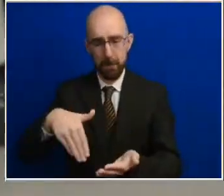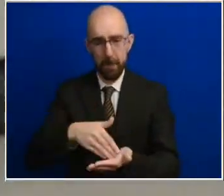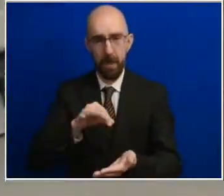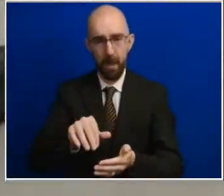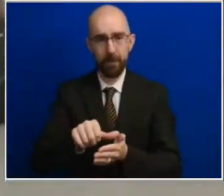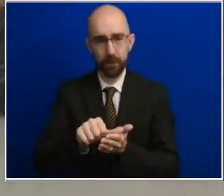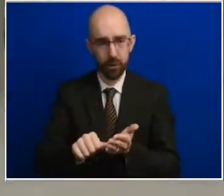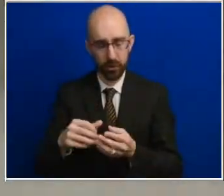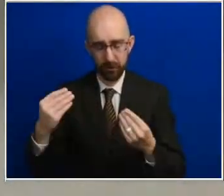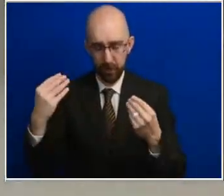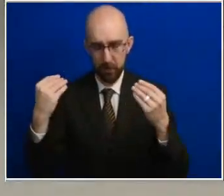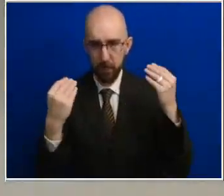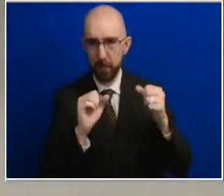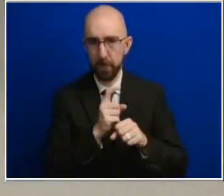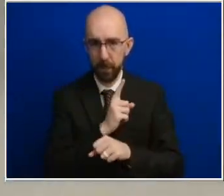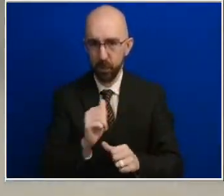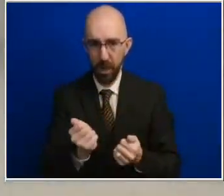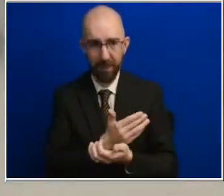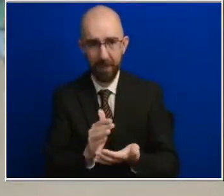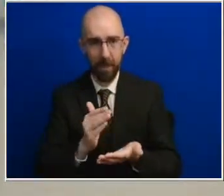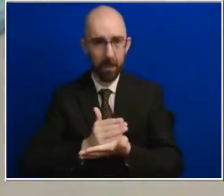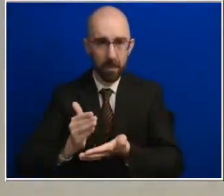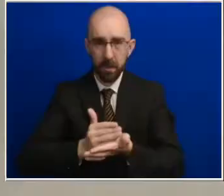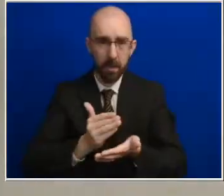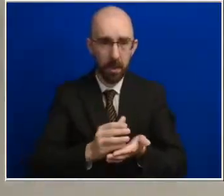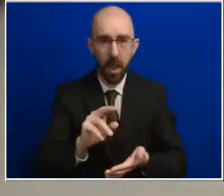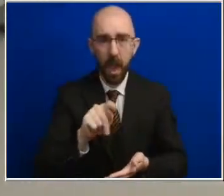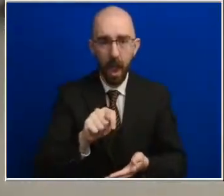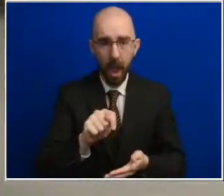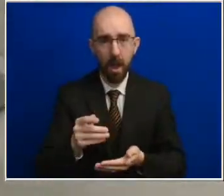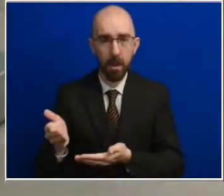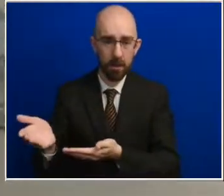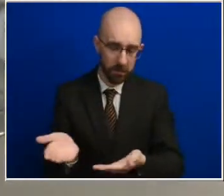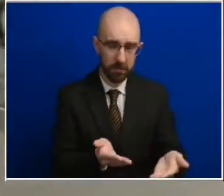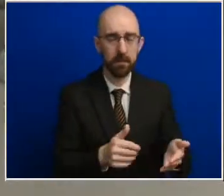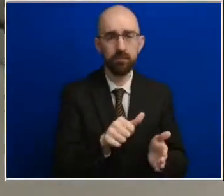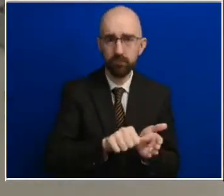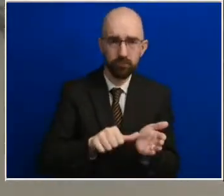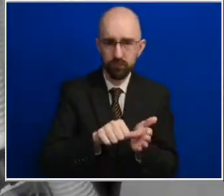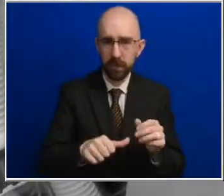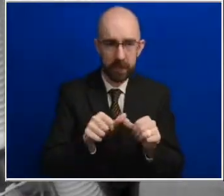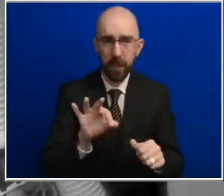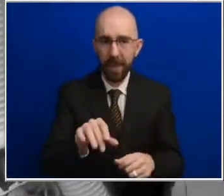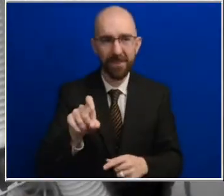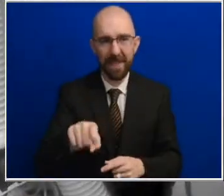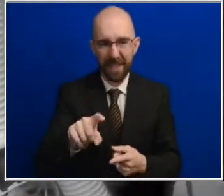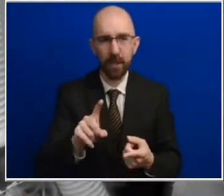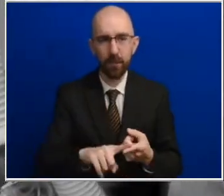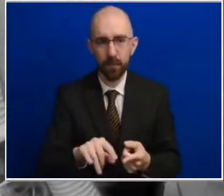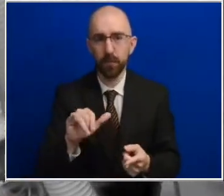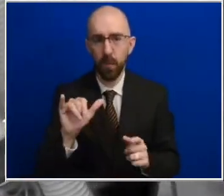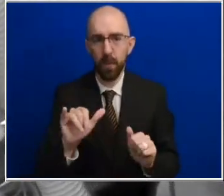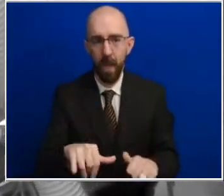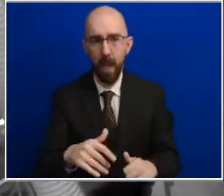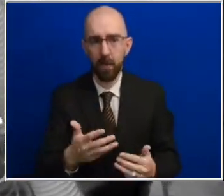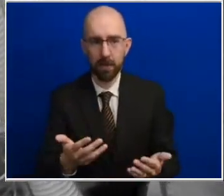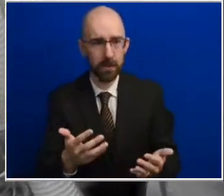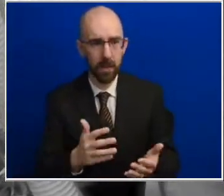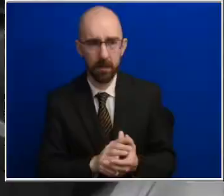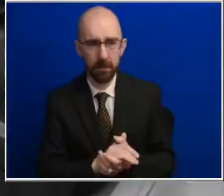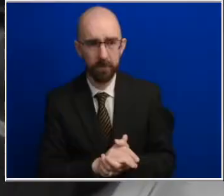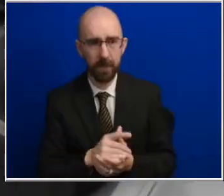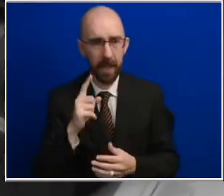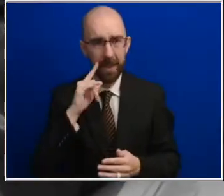make sure they got everything, and wheel me back out and continue working on me if they needed to. And that was, I think the key,